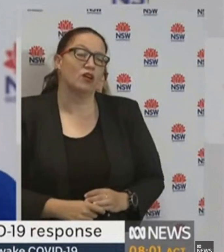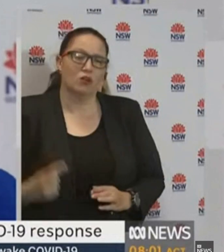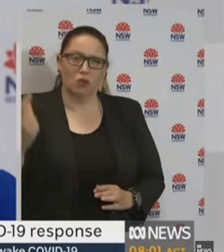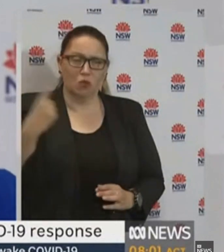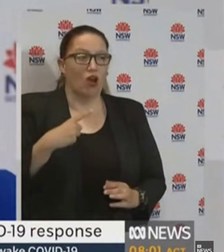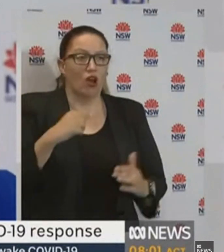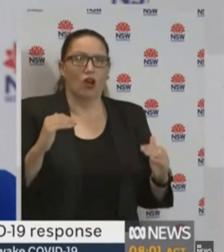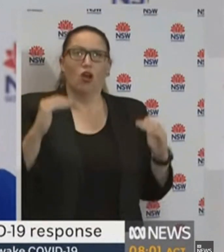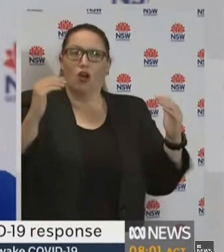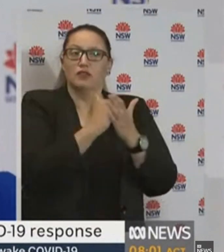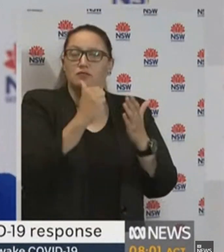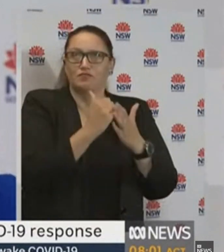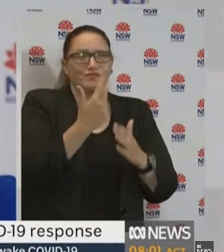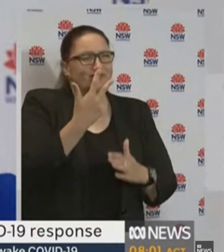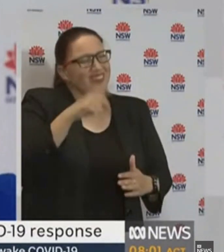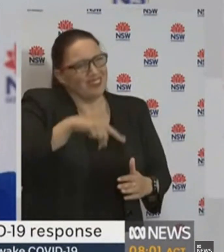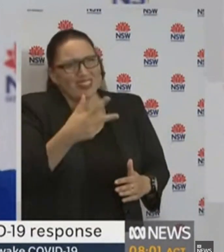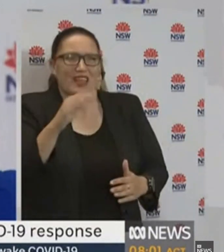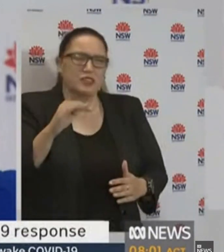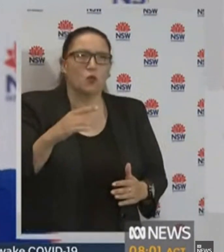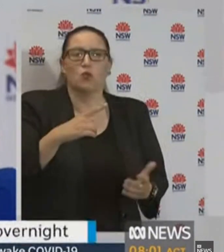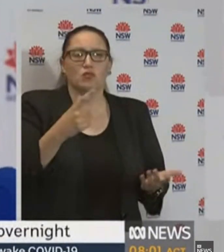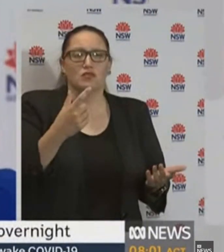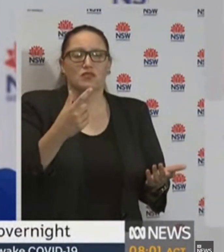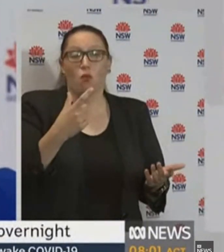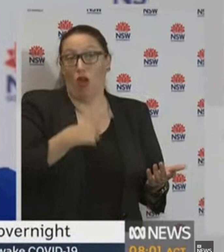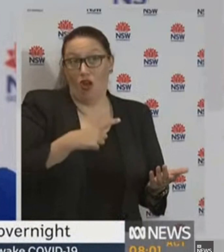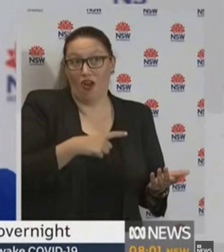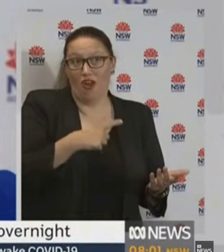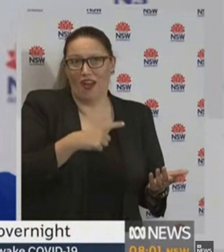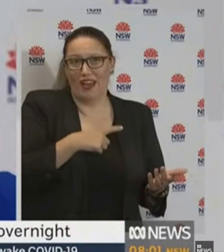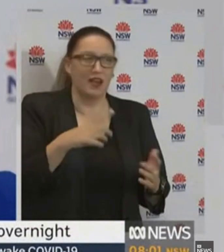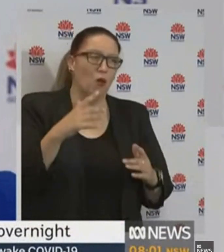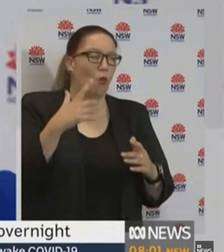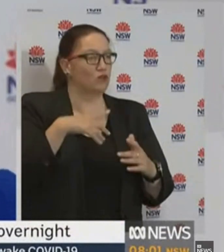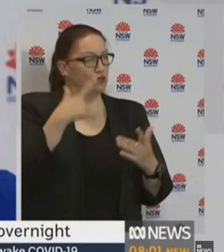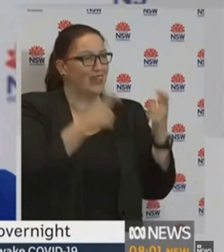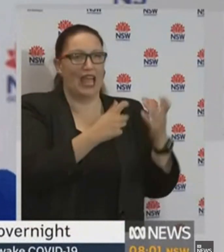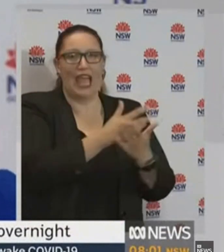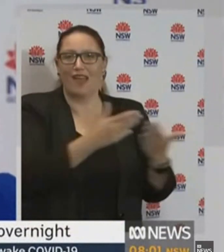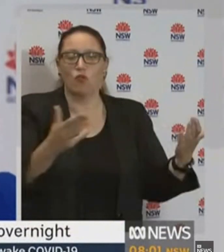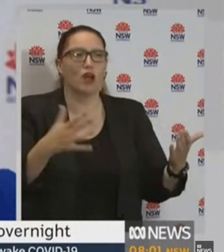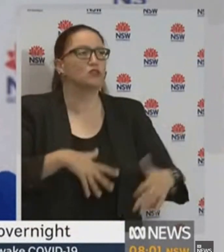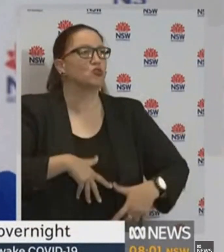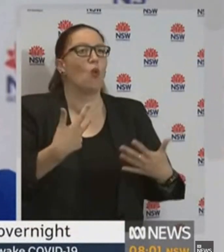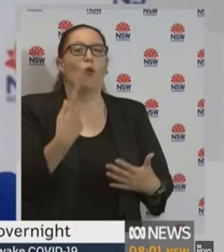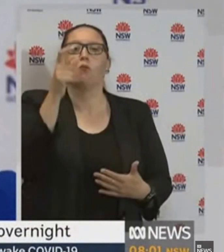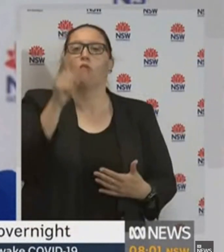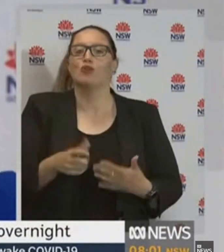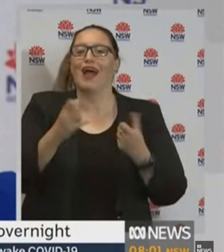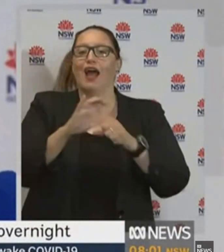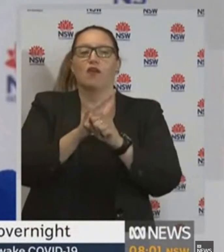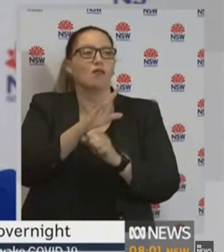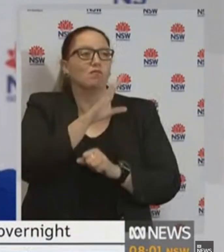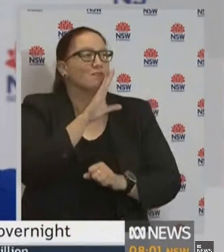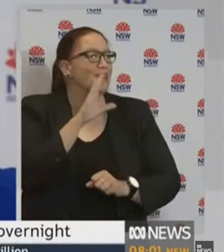is at a very minimum. I'm pleased to say that one case that was identified was from an overseas traveller from the UK, so obviously a known source,